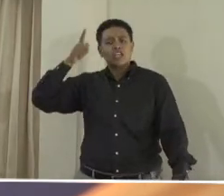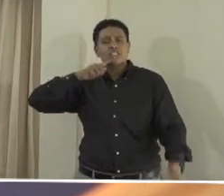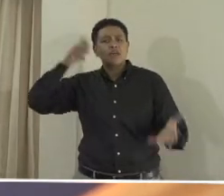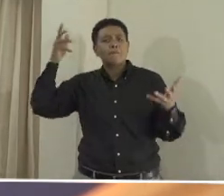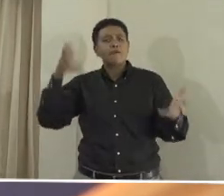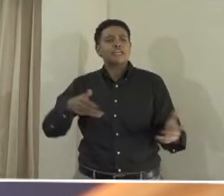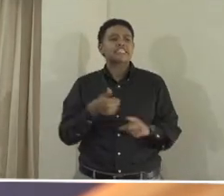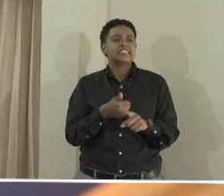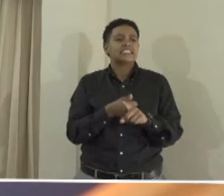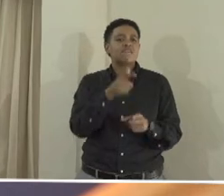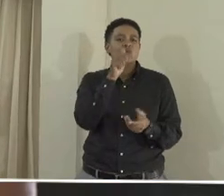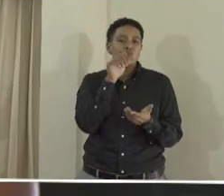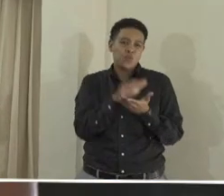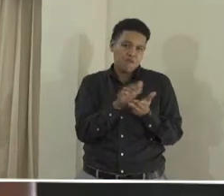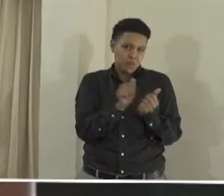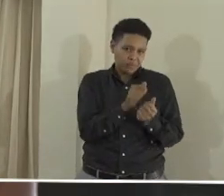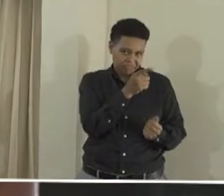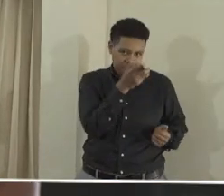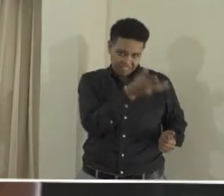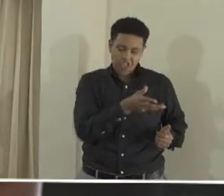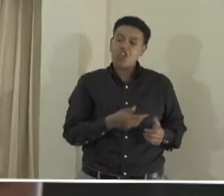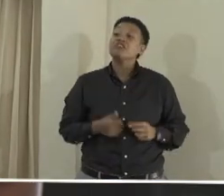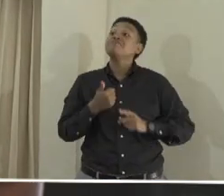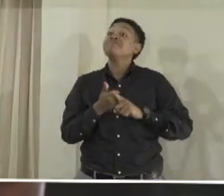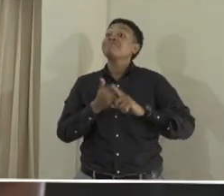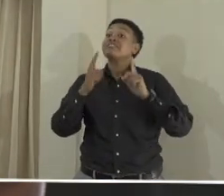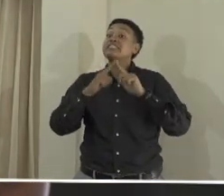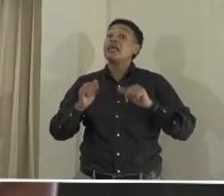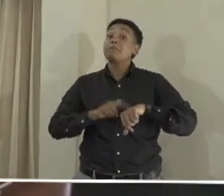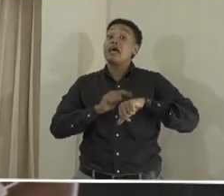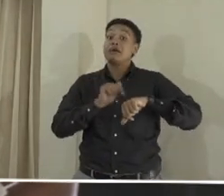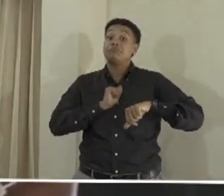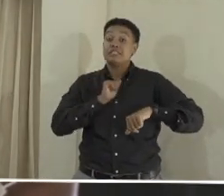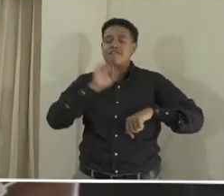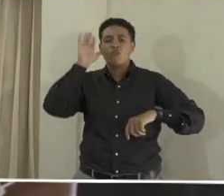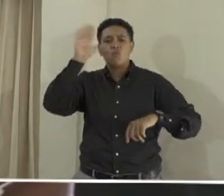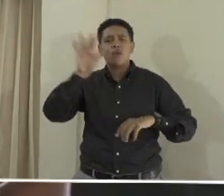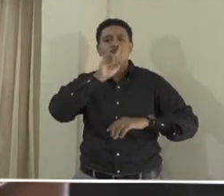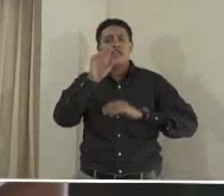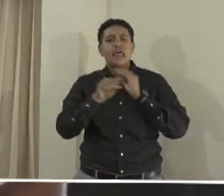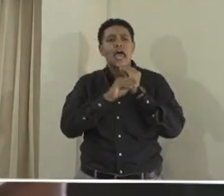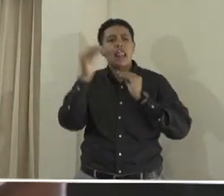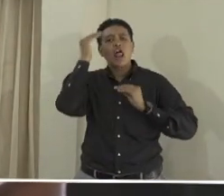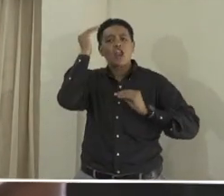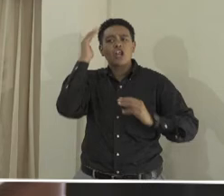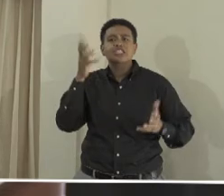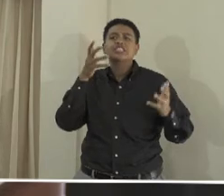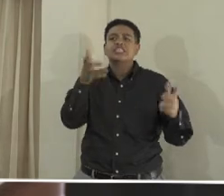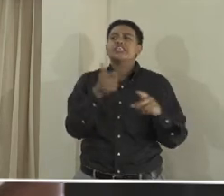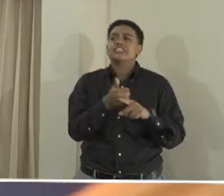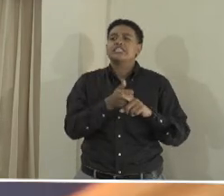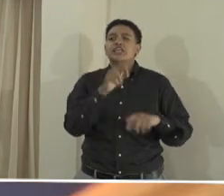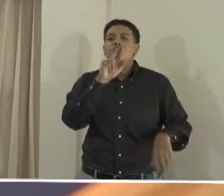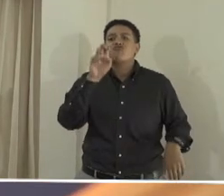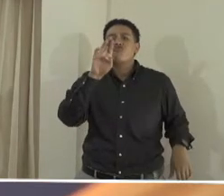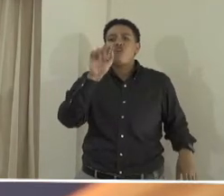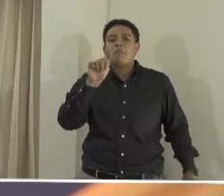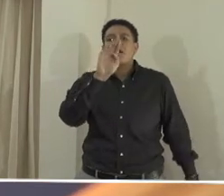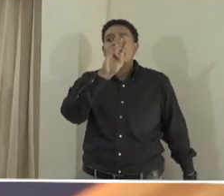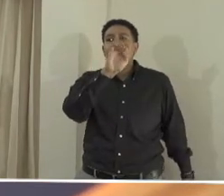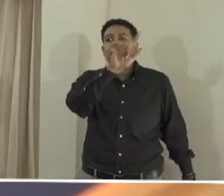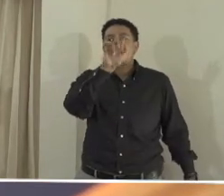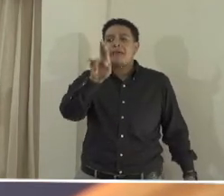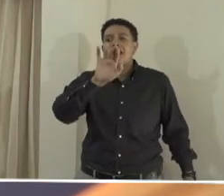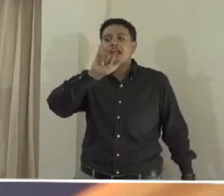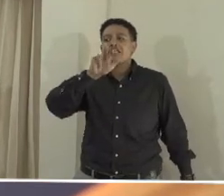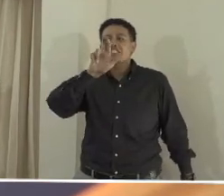of Mrs. Fagan. And at the same time, I will acknowledge the presence of Mr. Robert Miller,